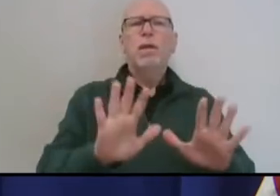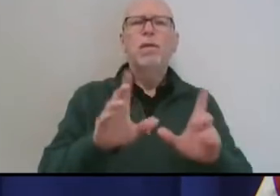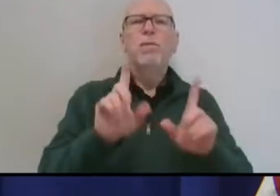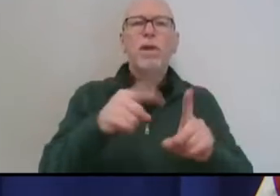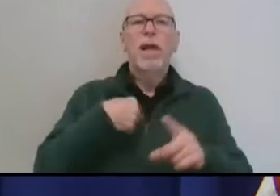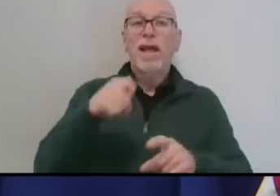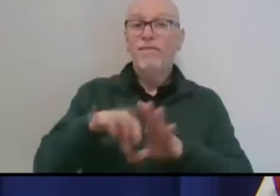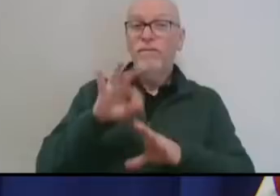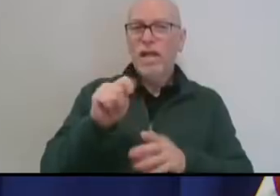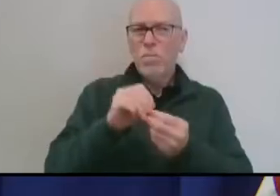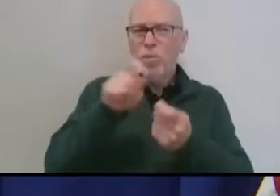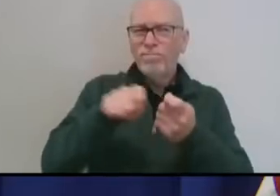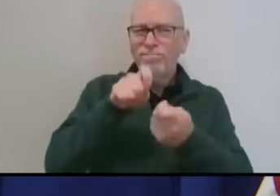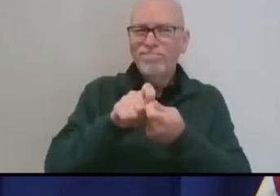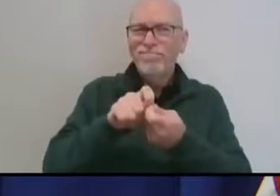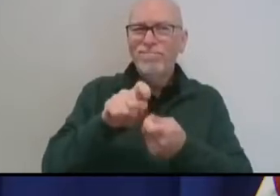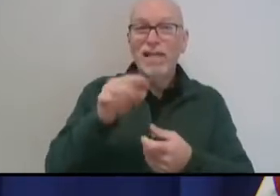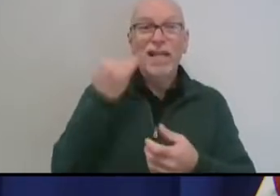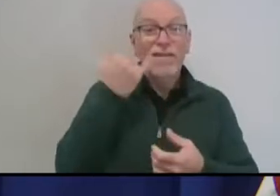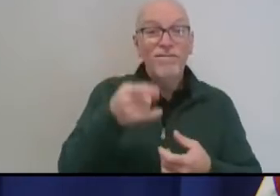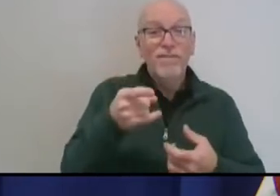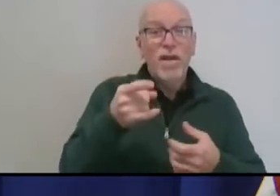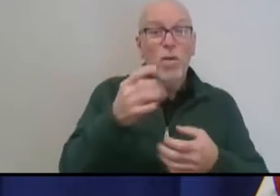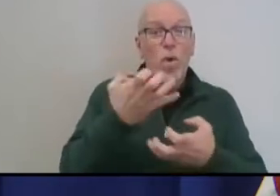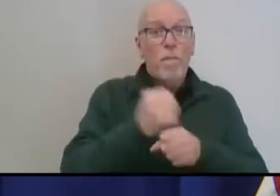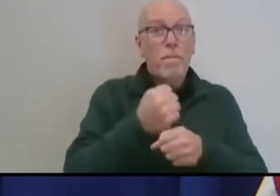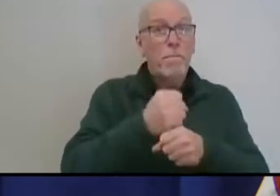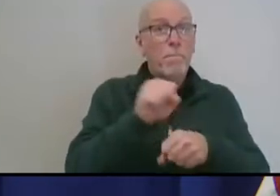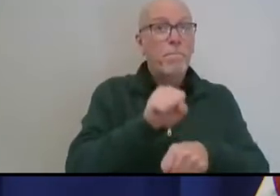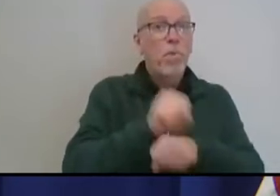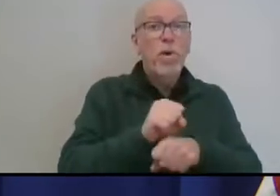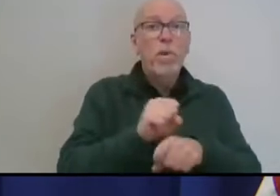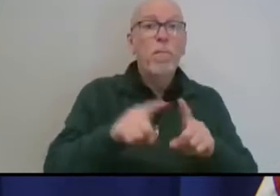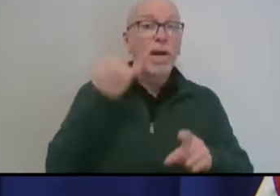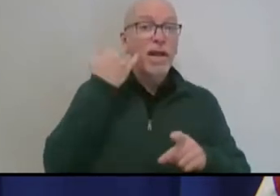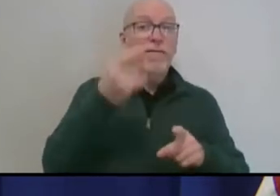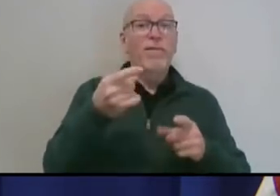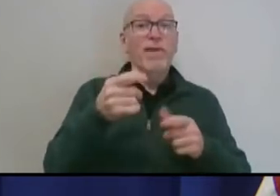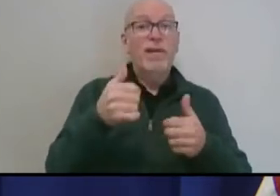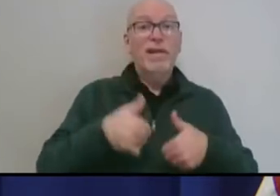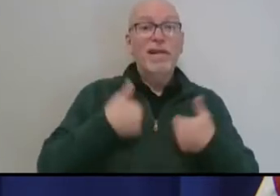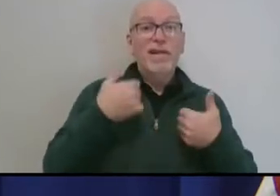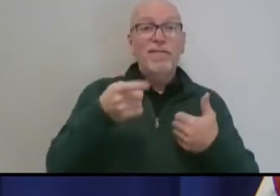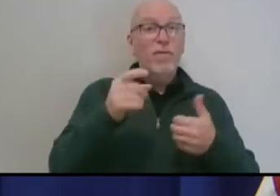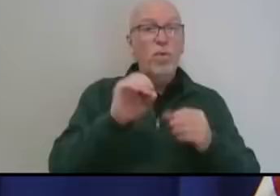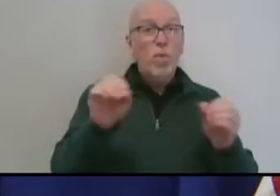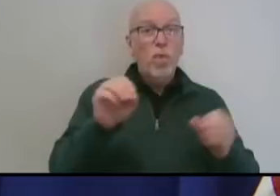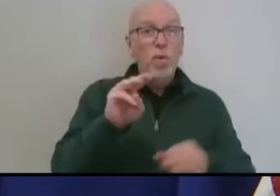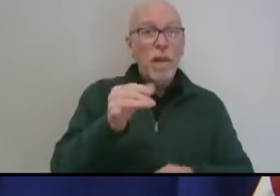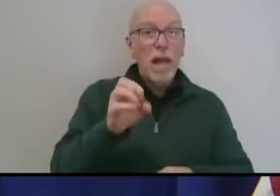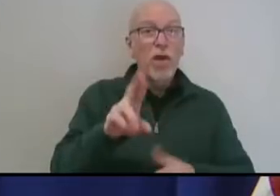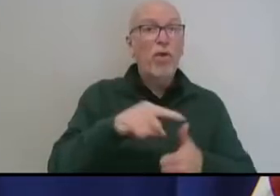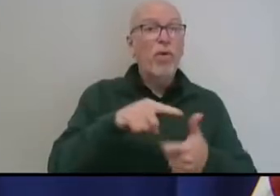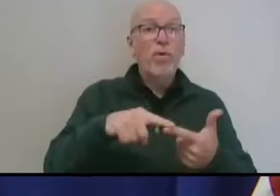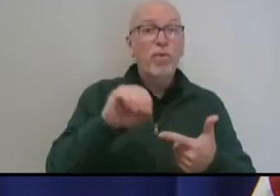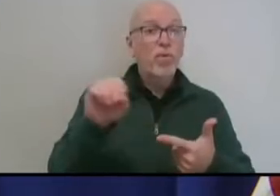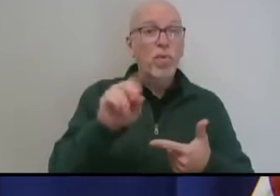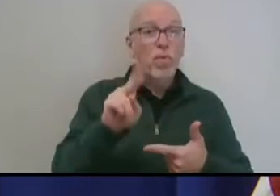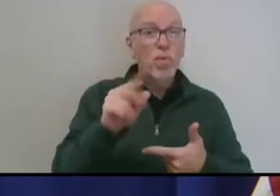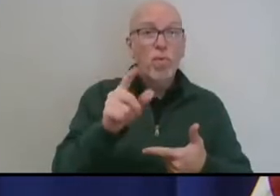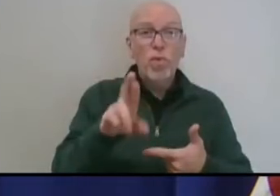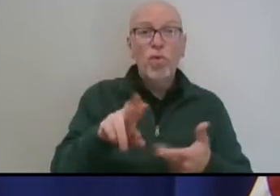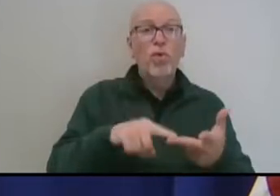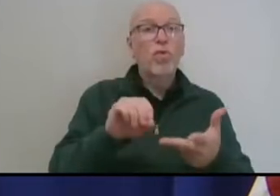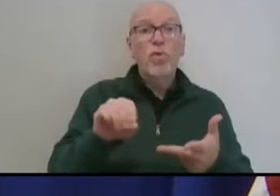questions when someone is trying to make an appointment. But if you're living in, pick a county that doesn't have a Meijer or a Kroger or a Walmart, you might have to